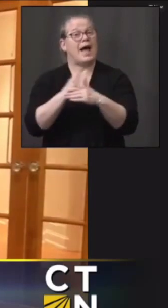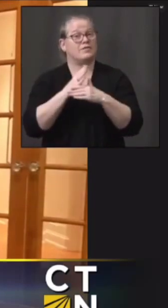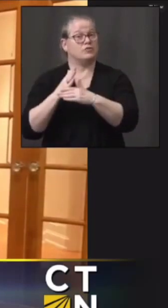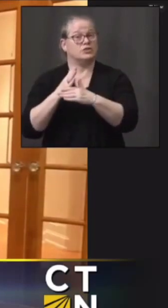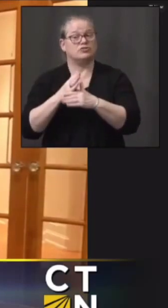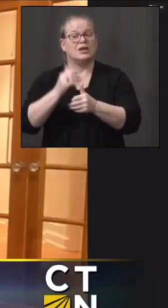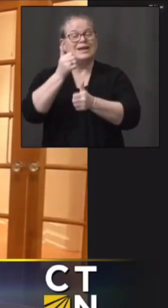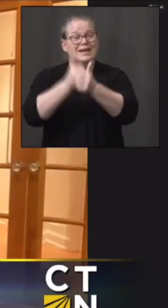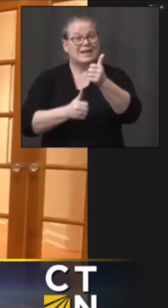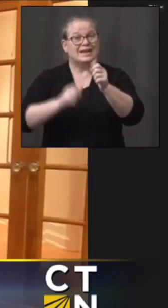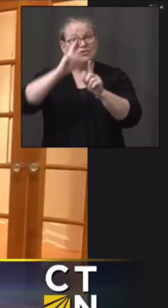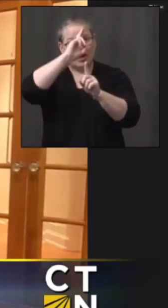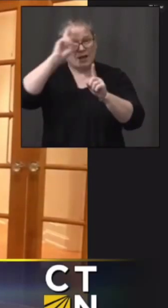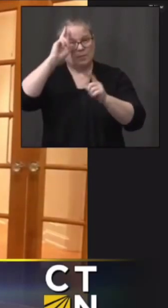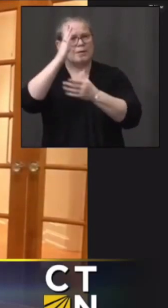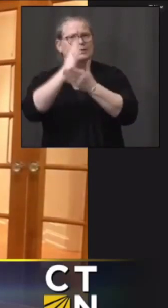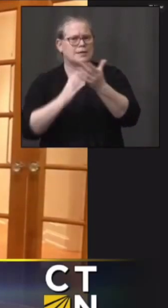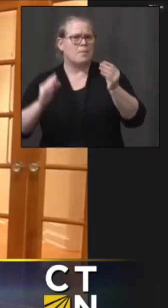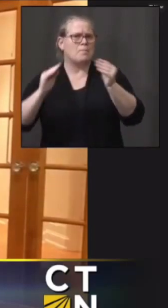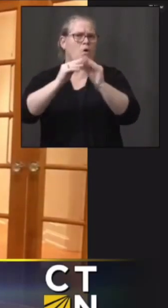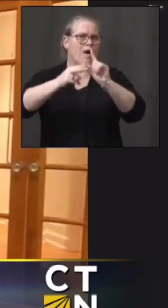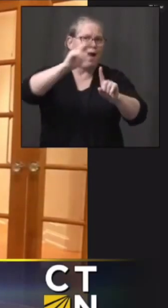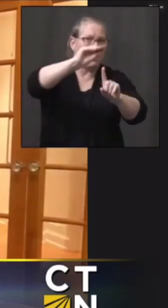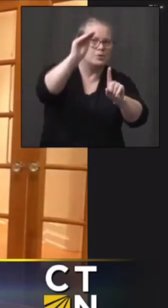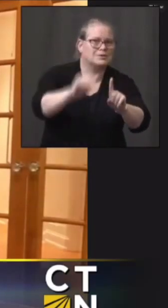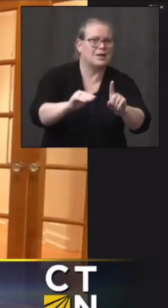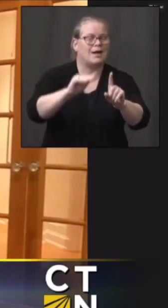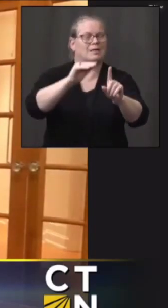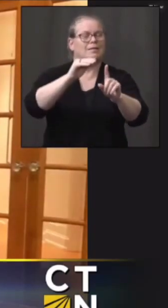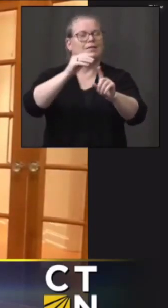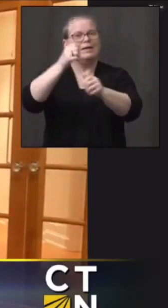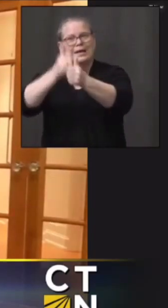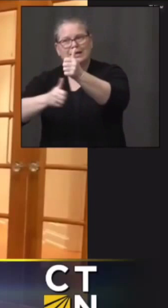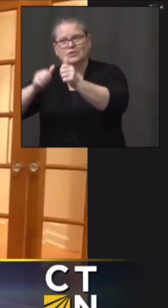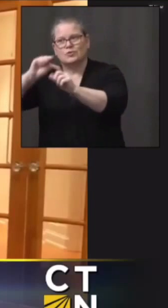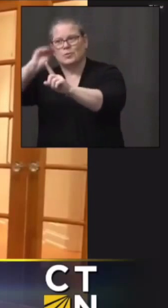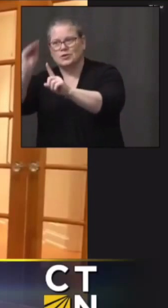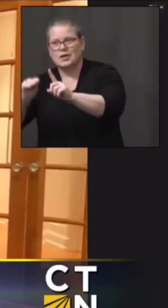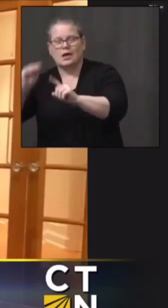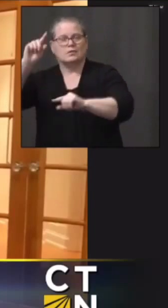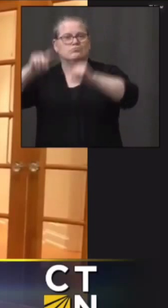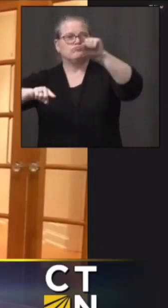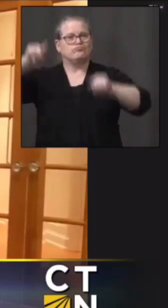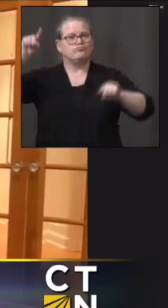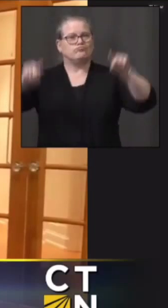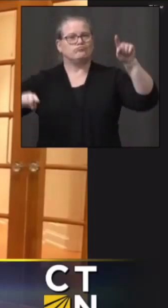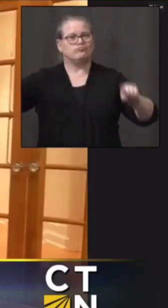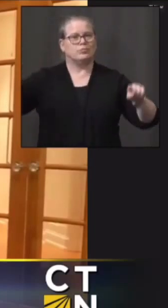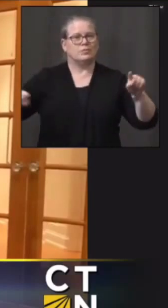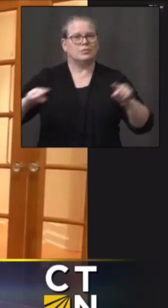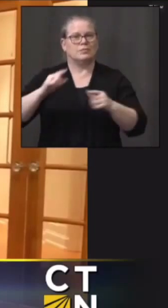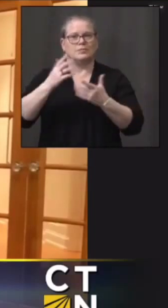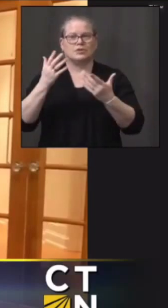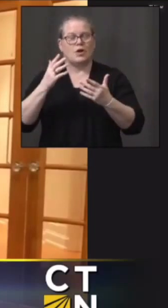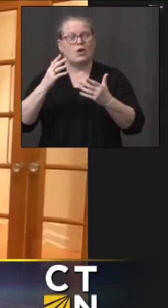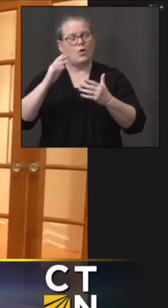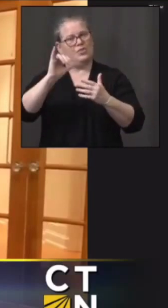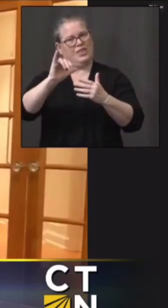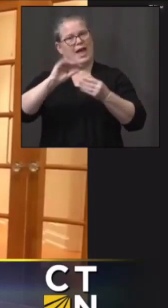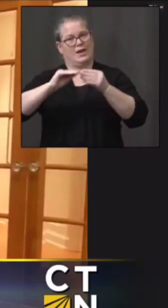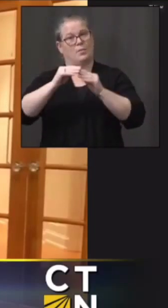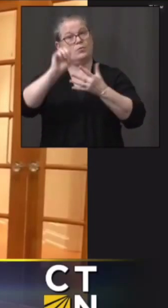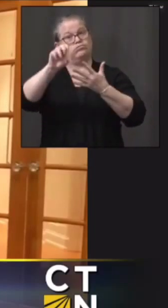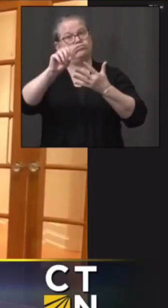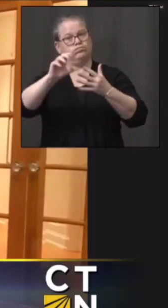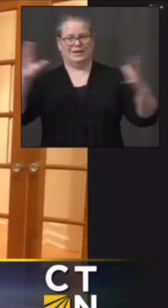hospital, there are certainly some that have much higher percentages than the statewide average, as you'd expect, and some that have much lower averages. And so we